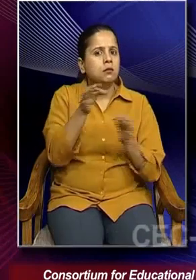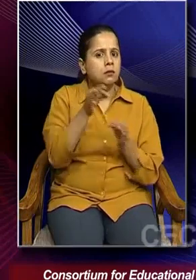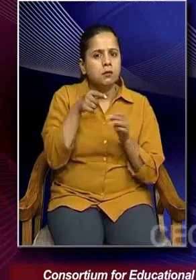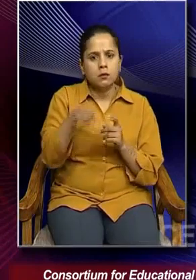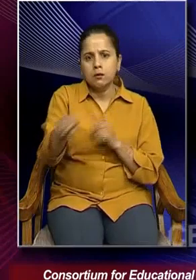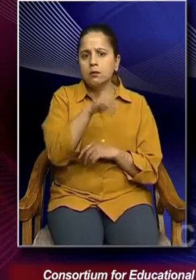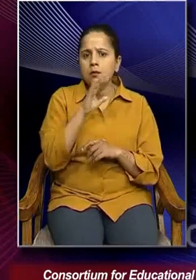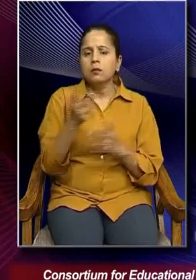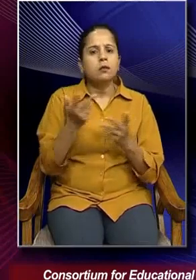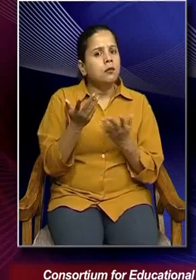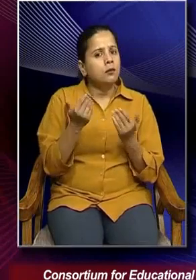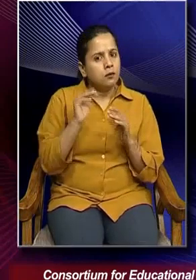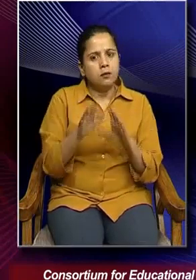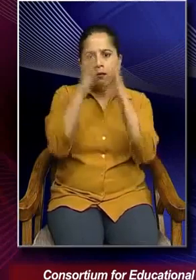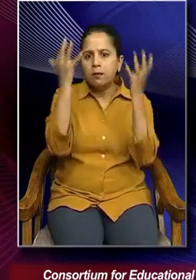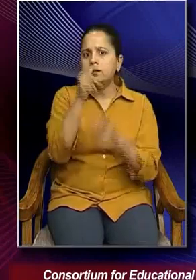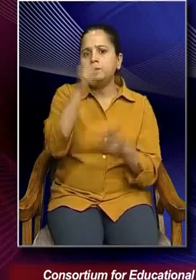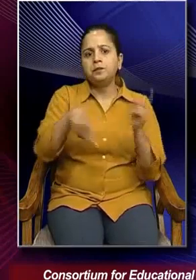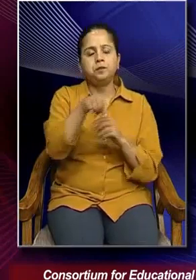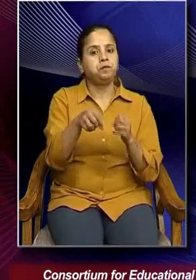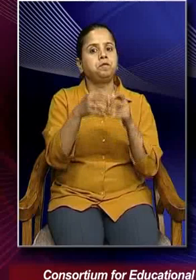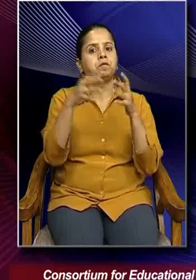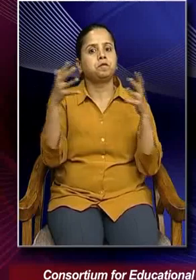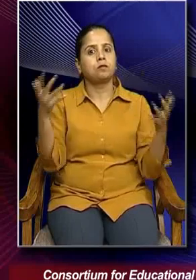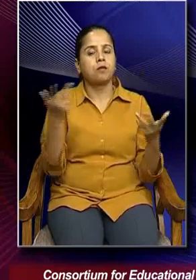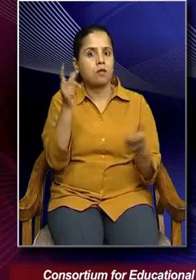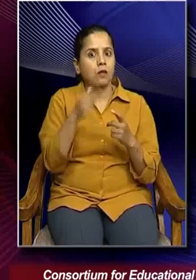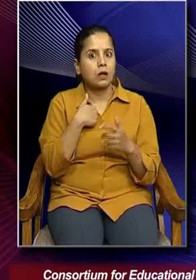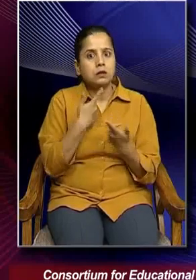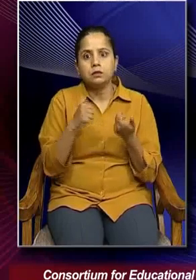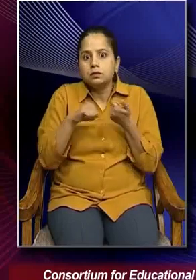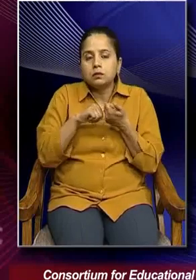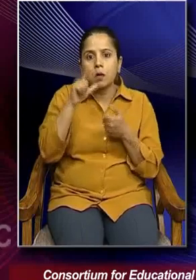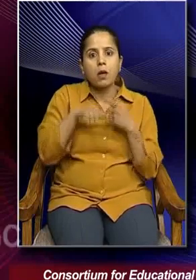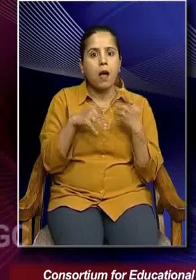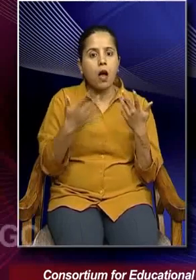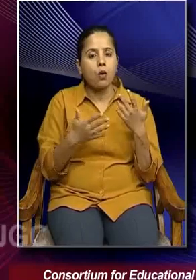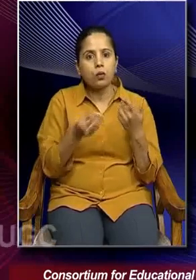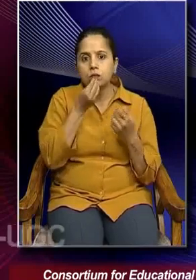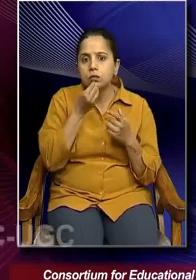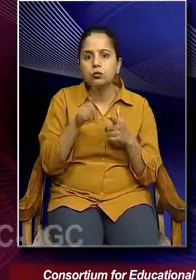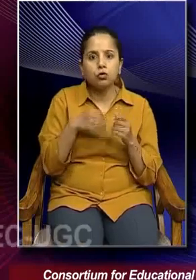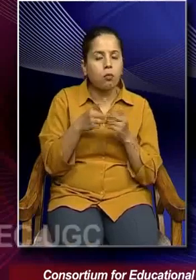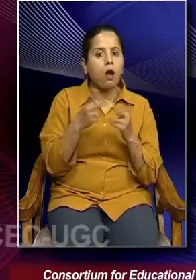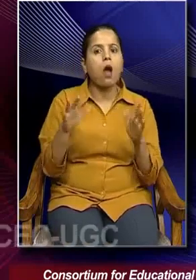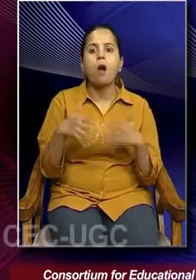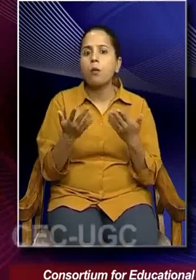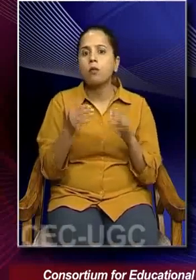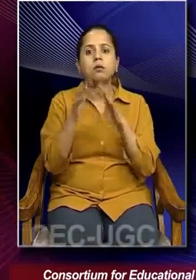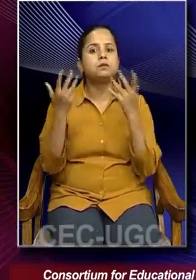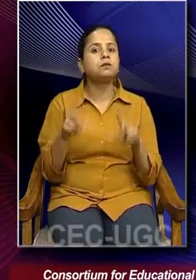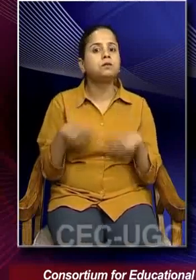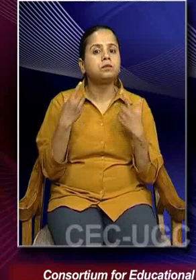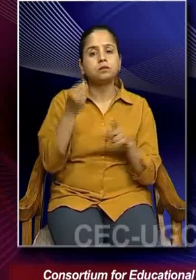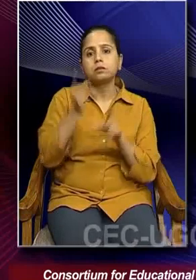to what extent the global population rise is going to threaten the survival of the people and the planet, and which was followed up with the next